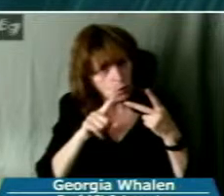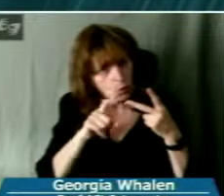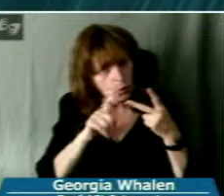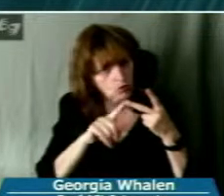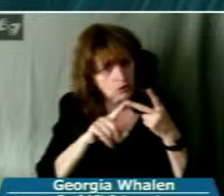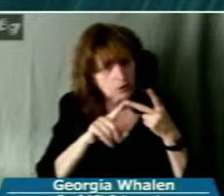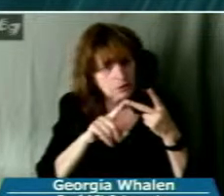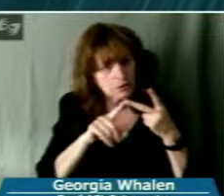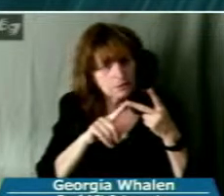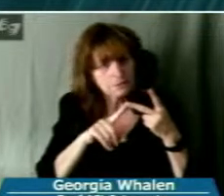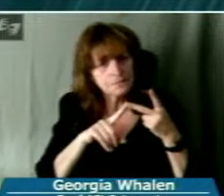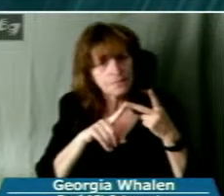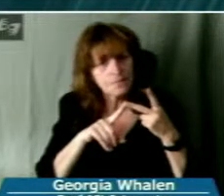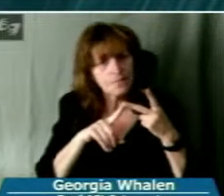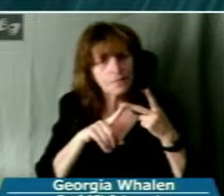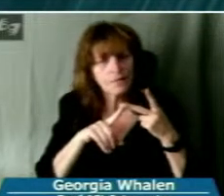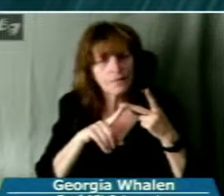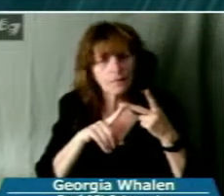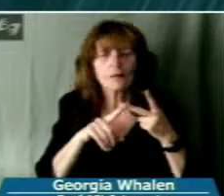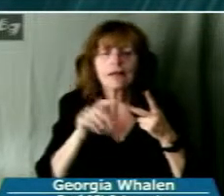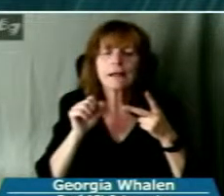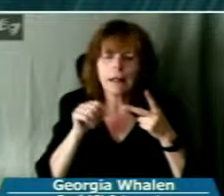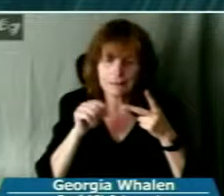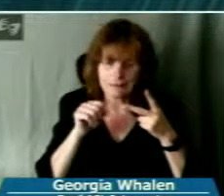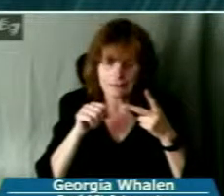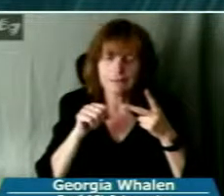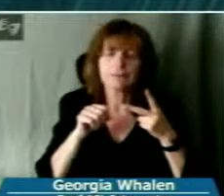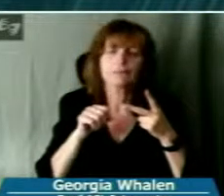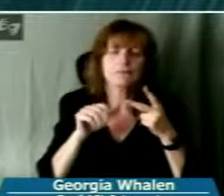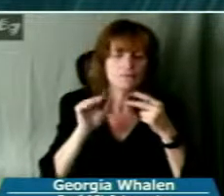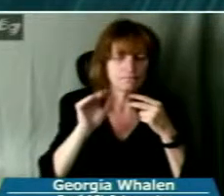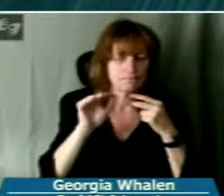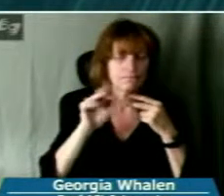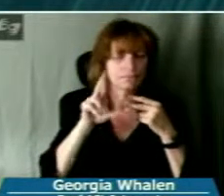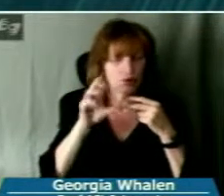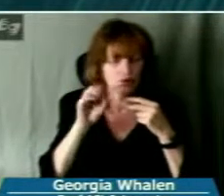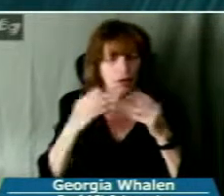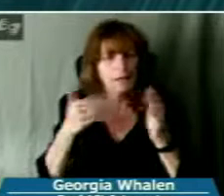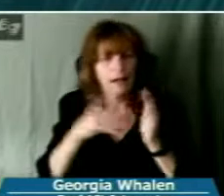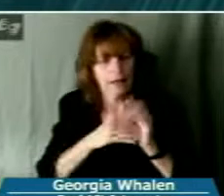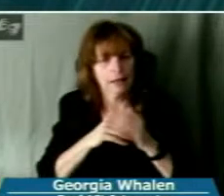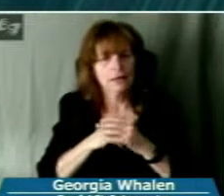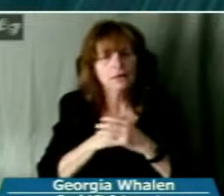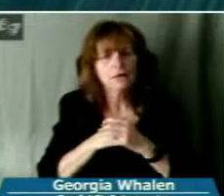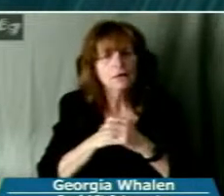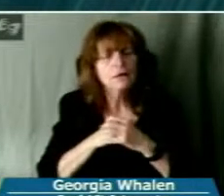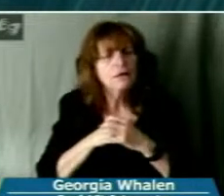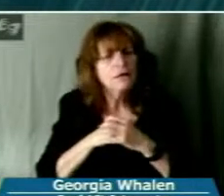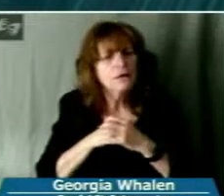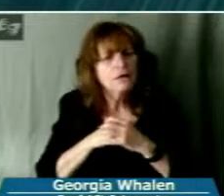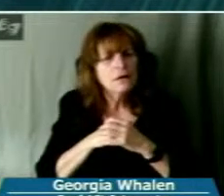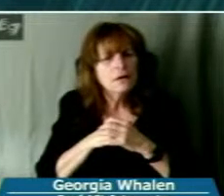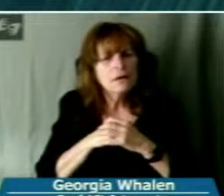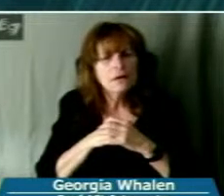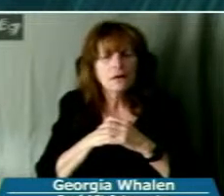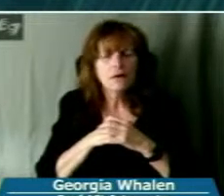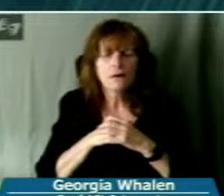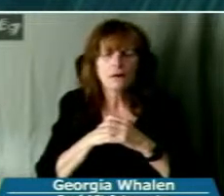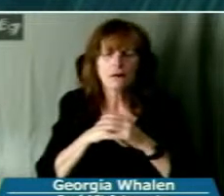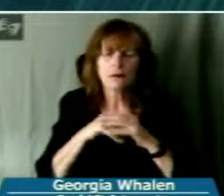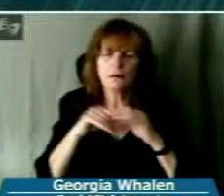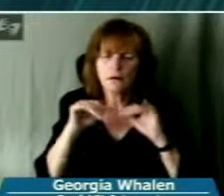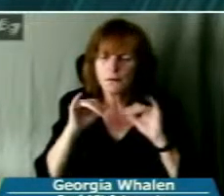Yeah, sure. So Rob, I'll go back to you then. On these, on the review, can you kind of, it was kind of a